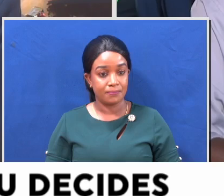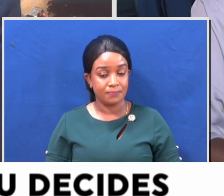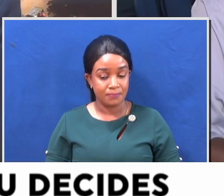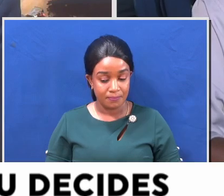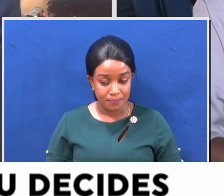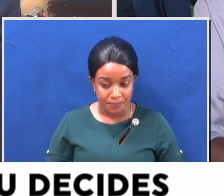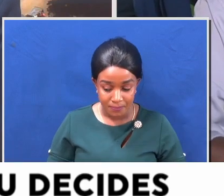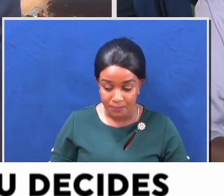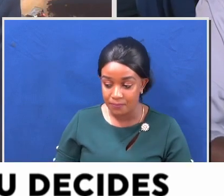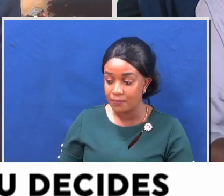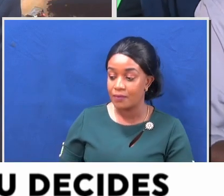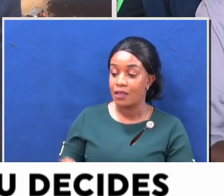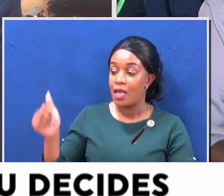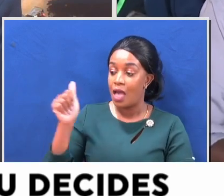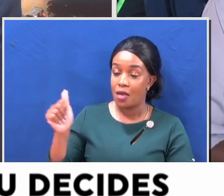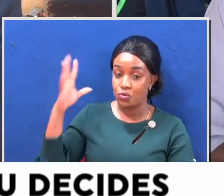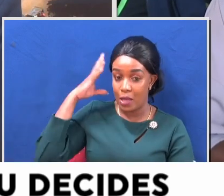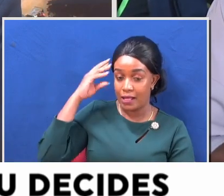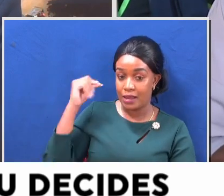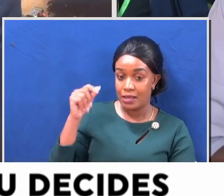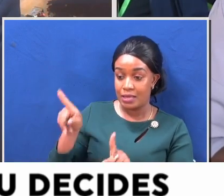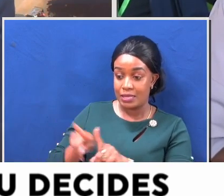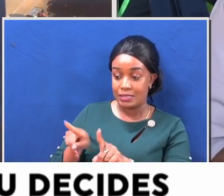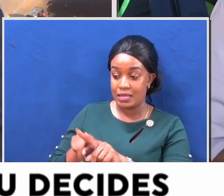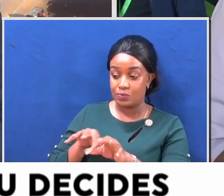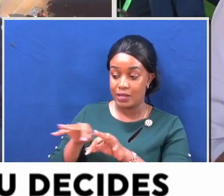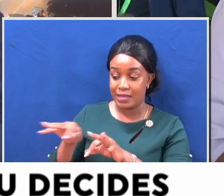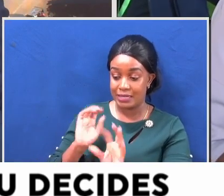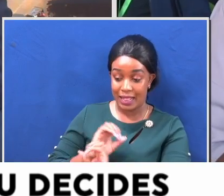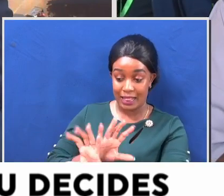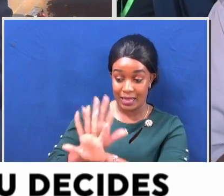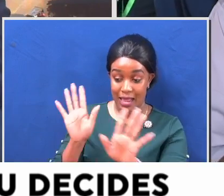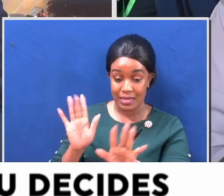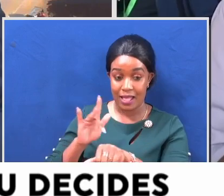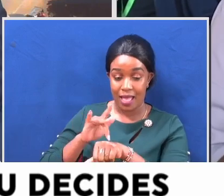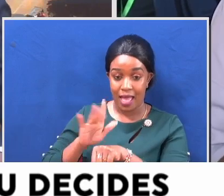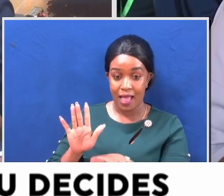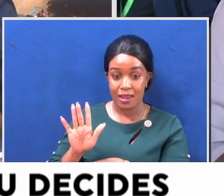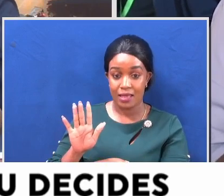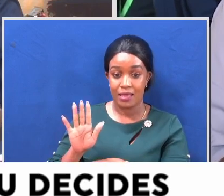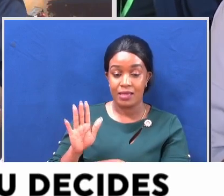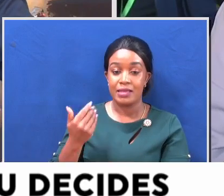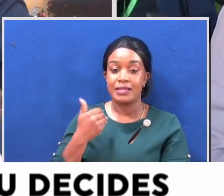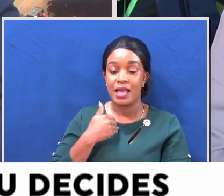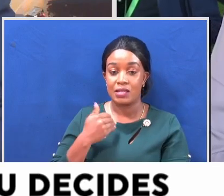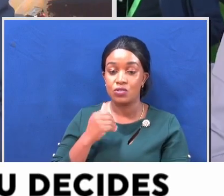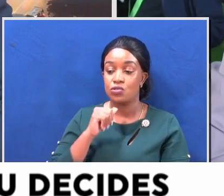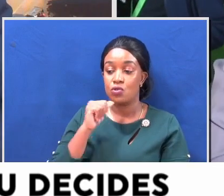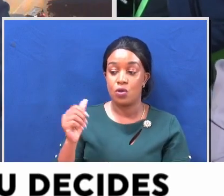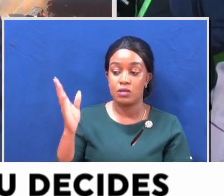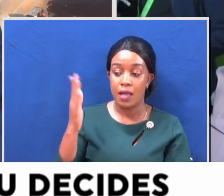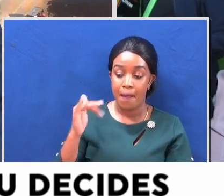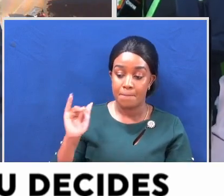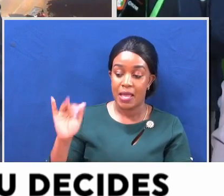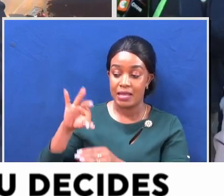Well, Abubakar, as I put it earlier, it has not been a by-election devoid of all